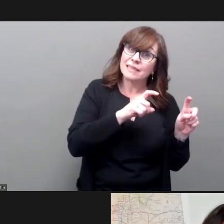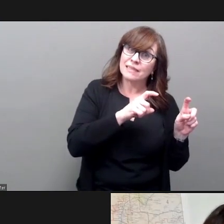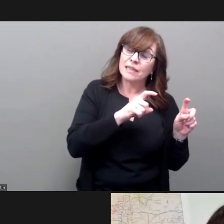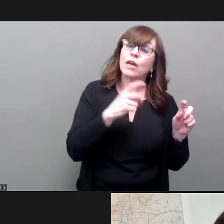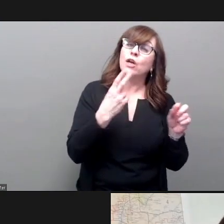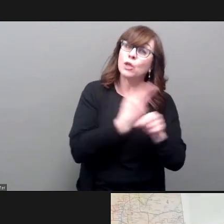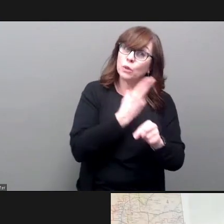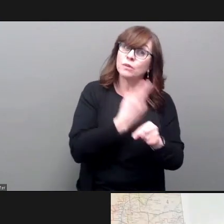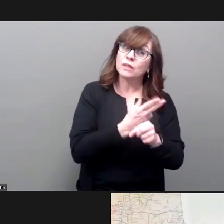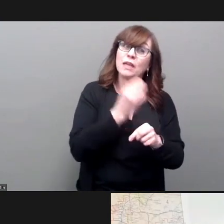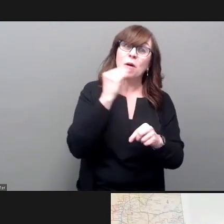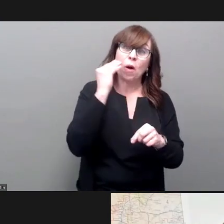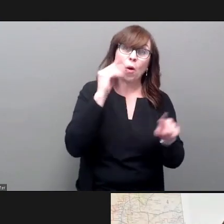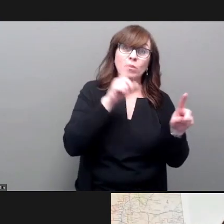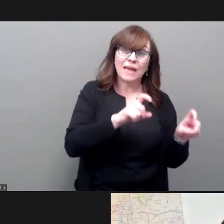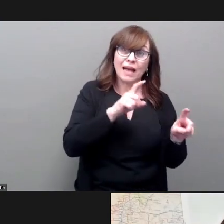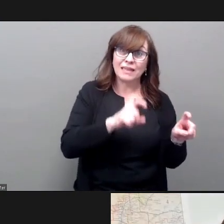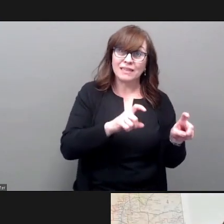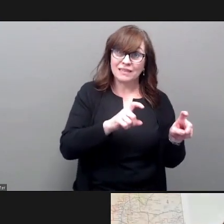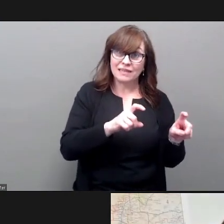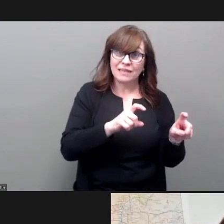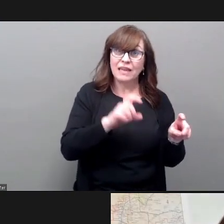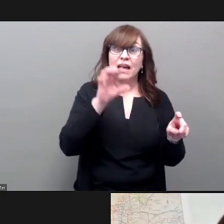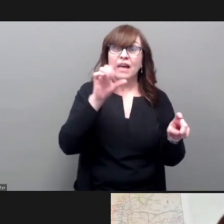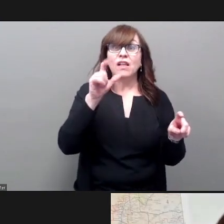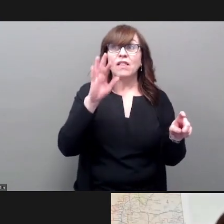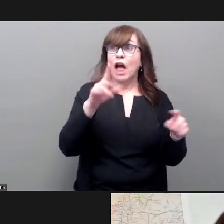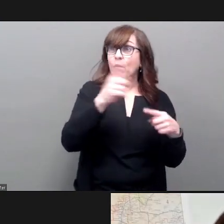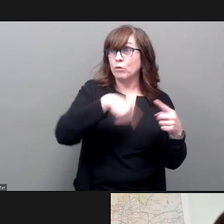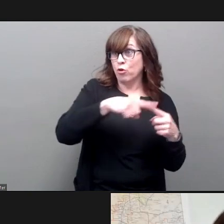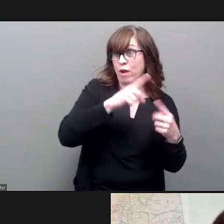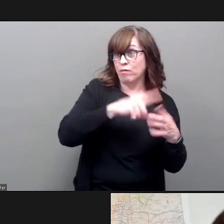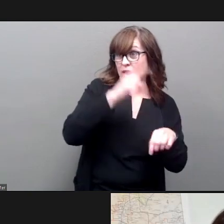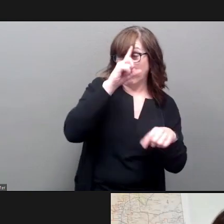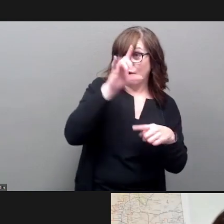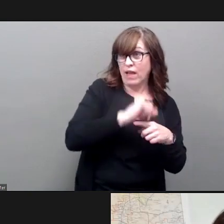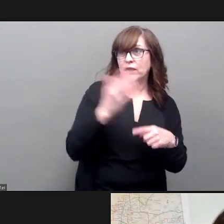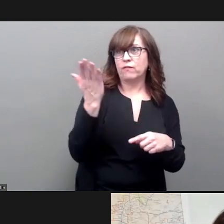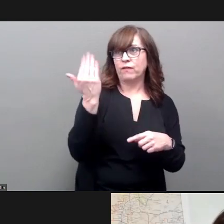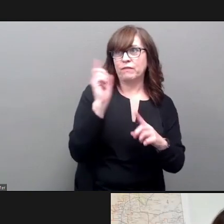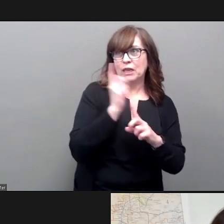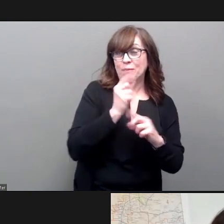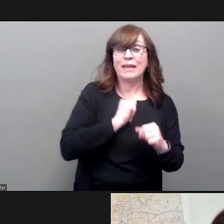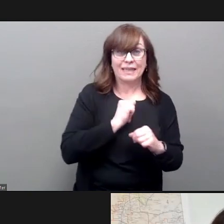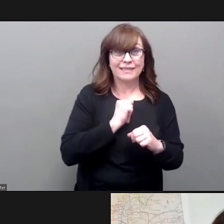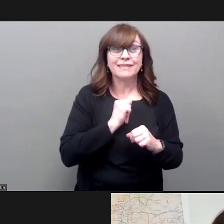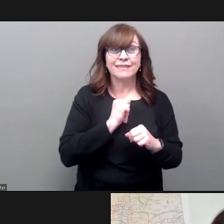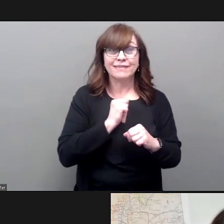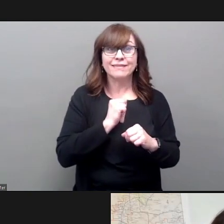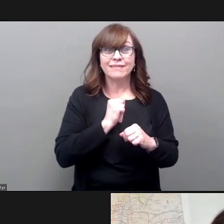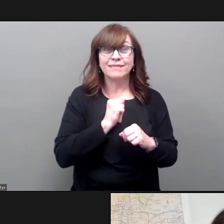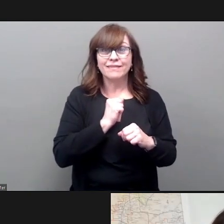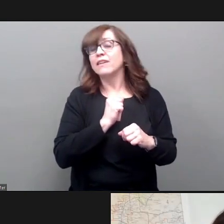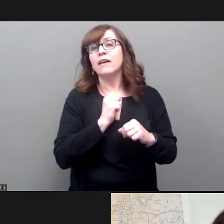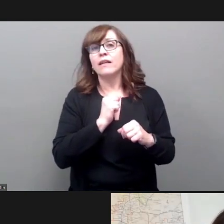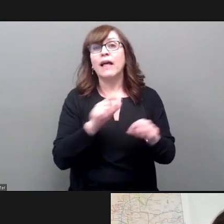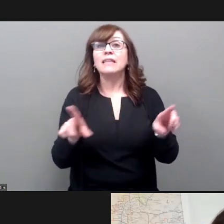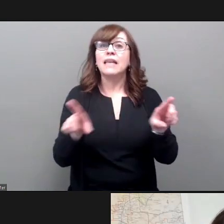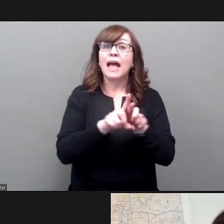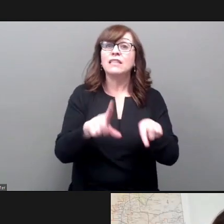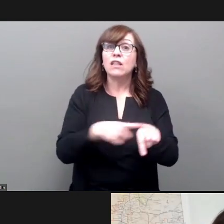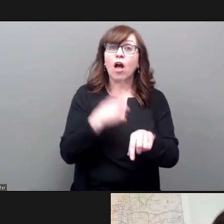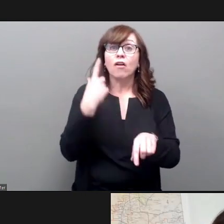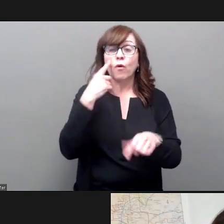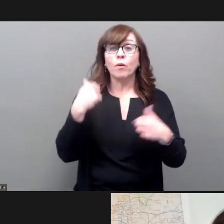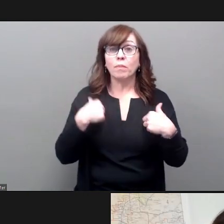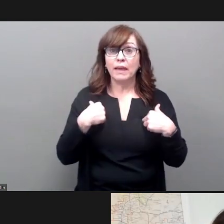tests. The lab turnaround time for this is 15 minutes. All right, which is about as long as it takes me to get